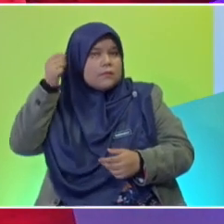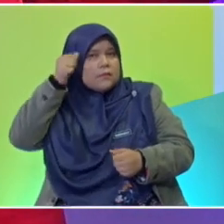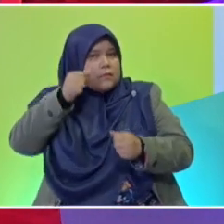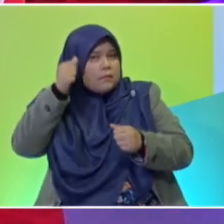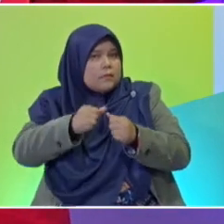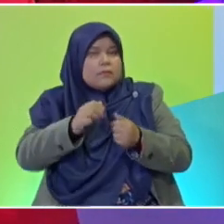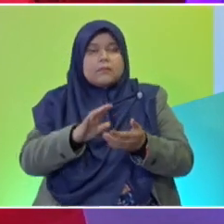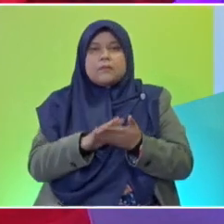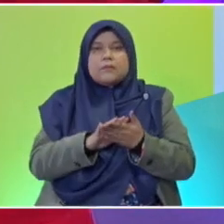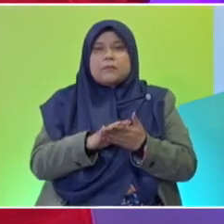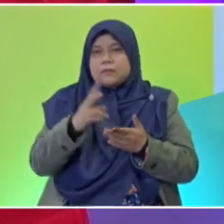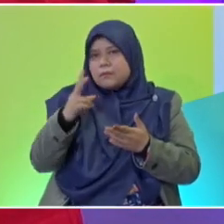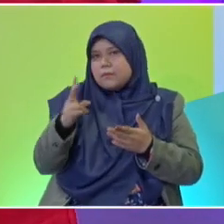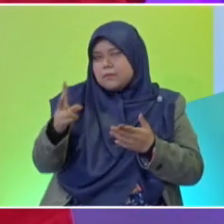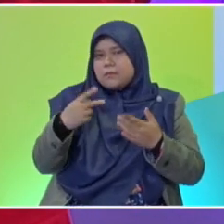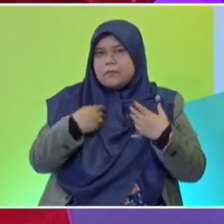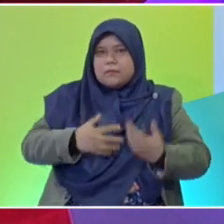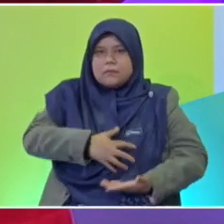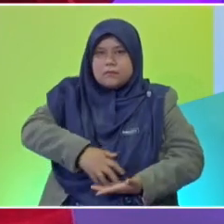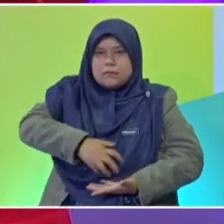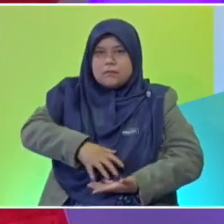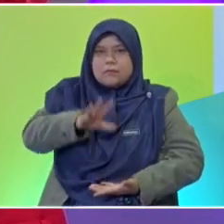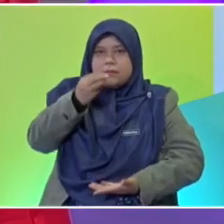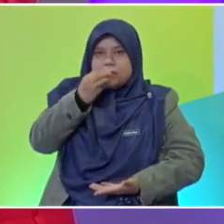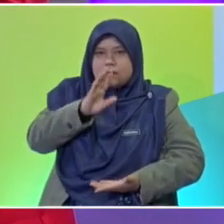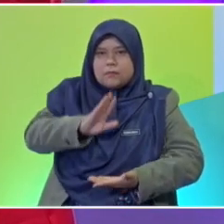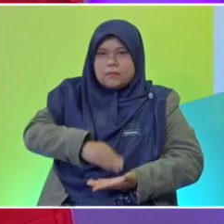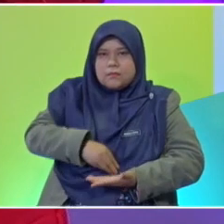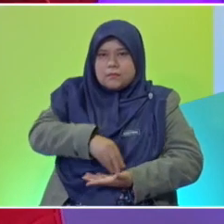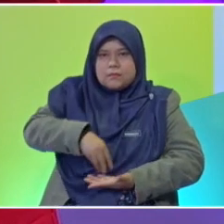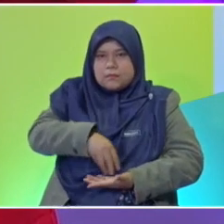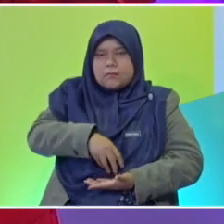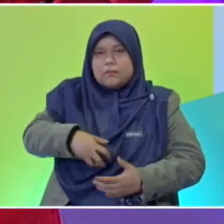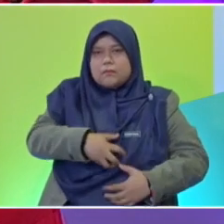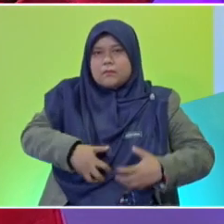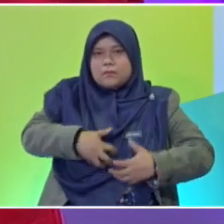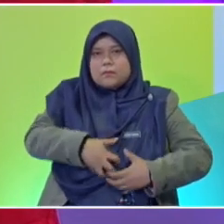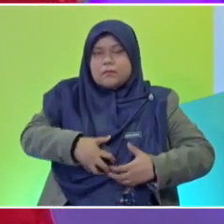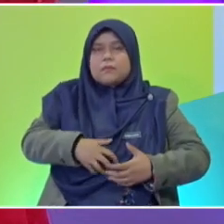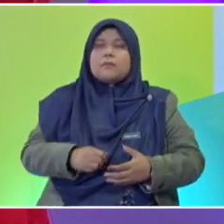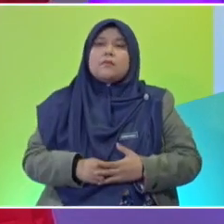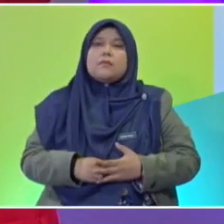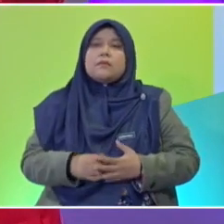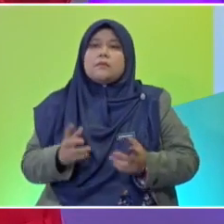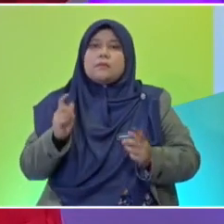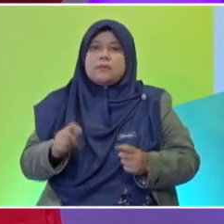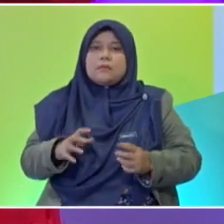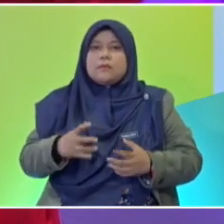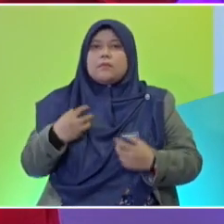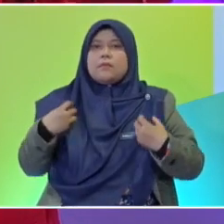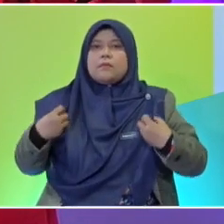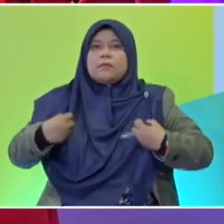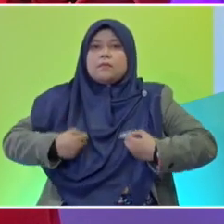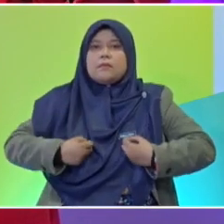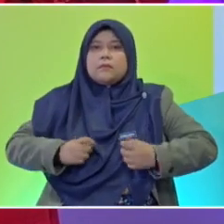just saw about digestive system? Yeah. So protein, we need protein for growth. So we need our bones to